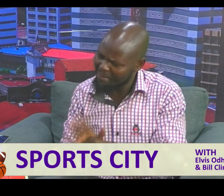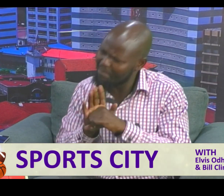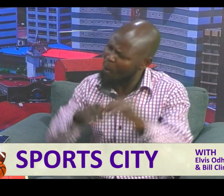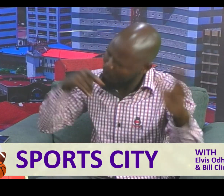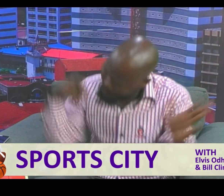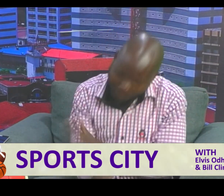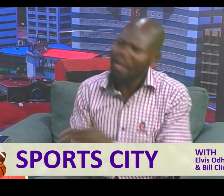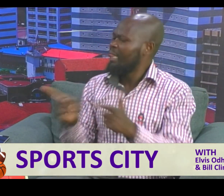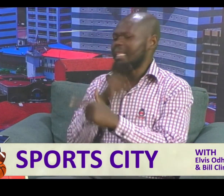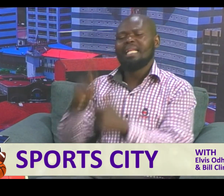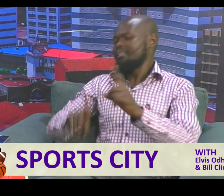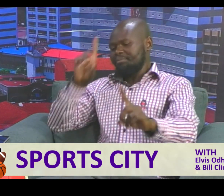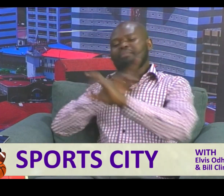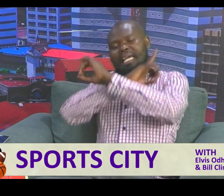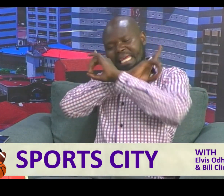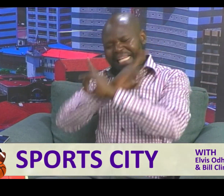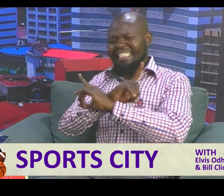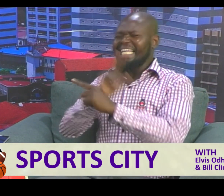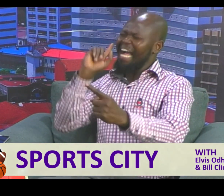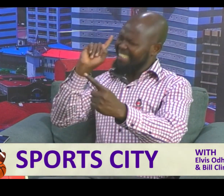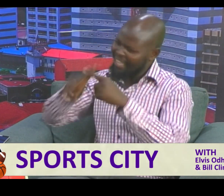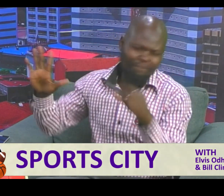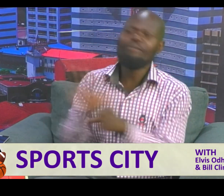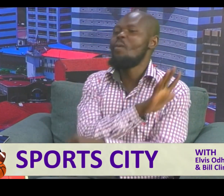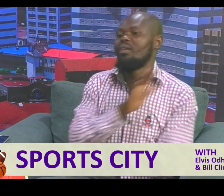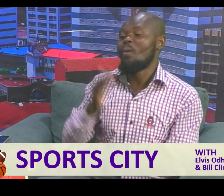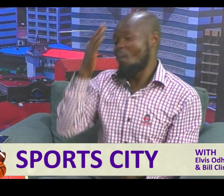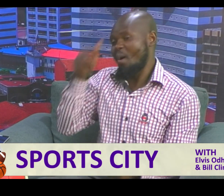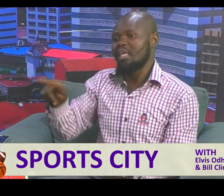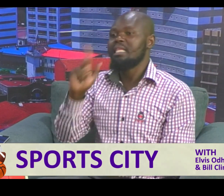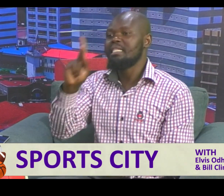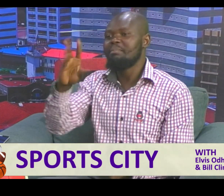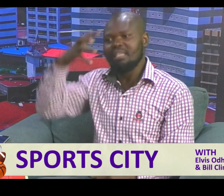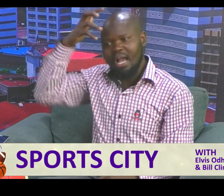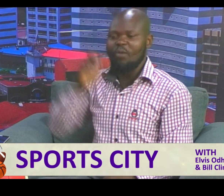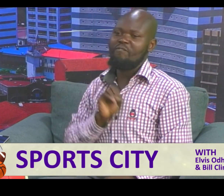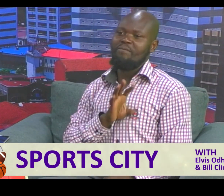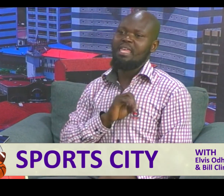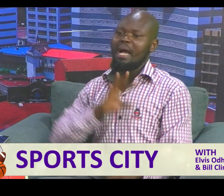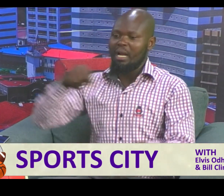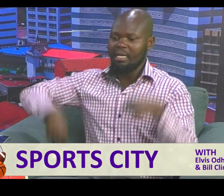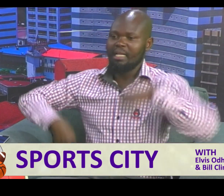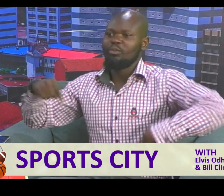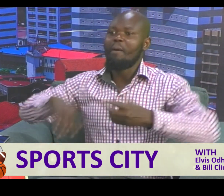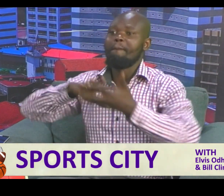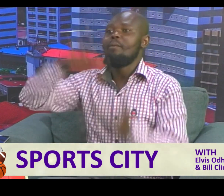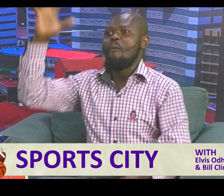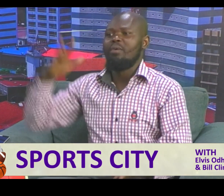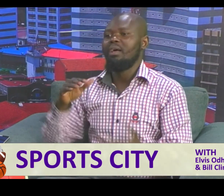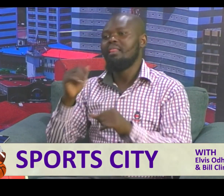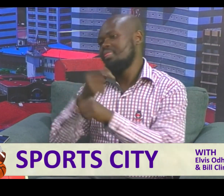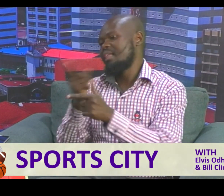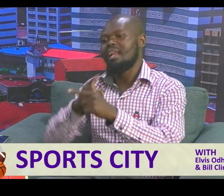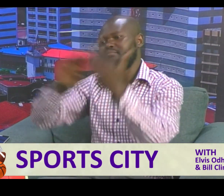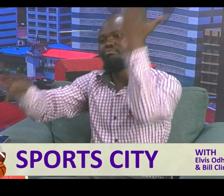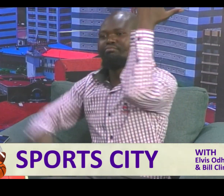So I feel that KCB is really trying to push so that they can get a score, but the defense at KCB, they were really